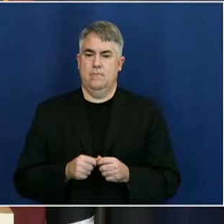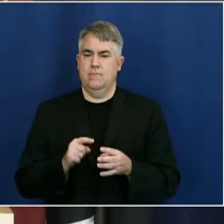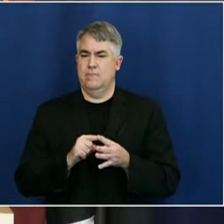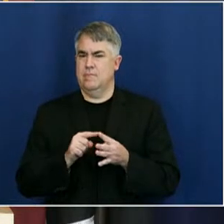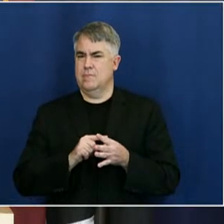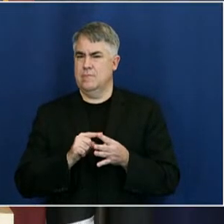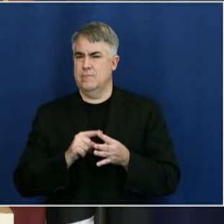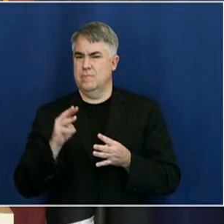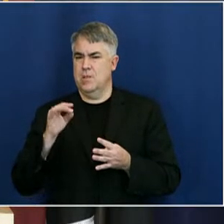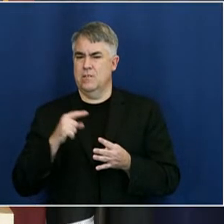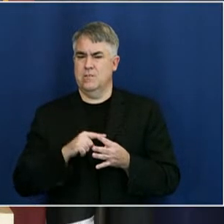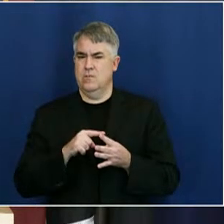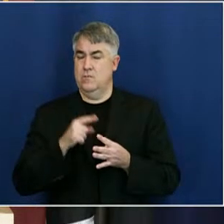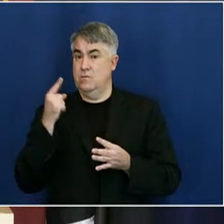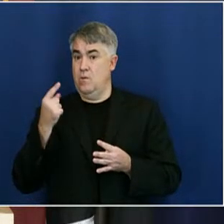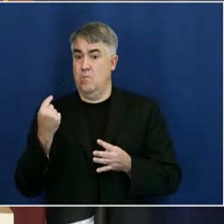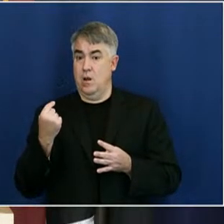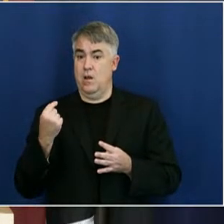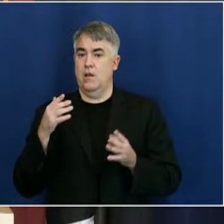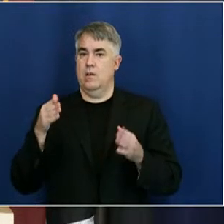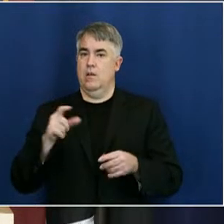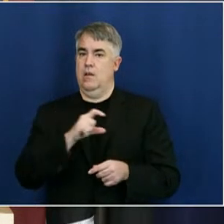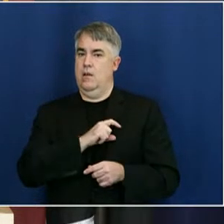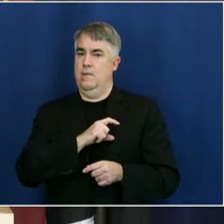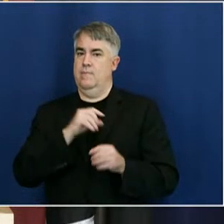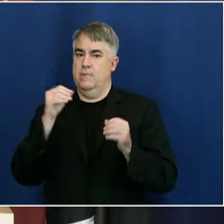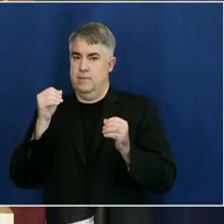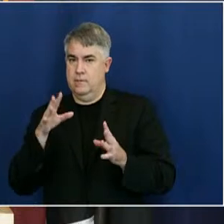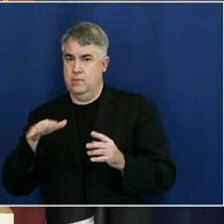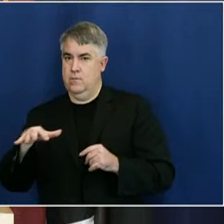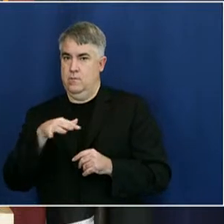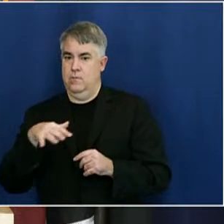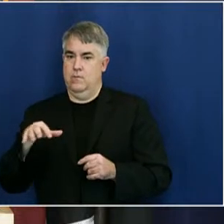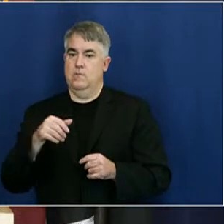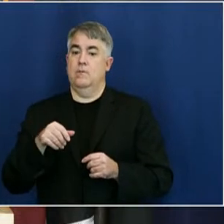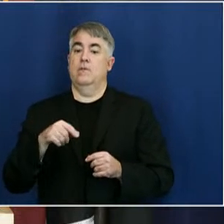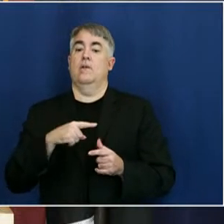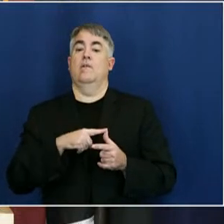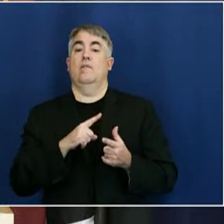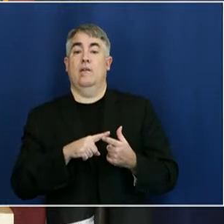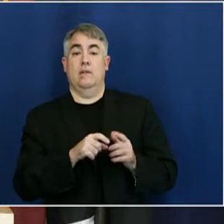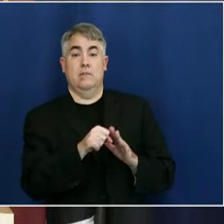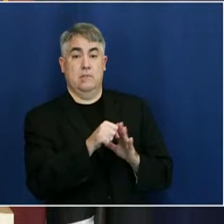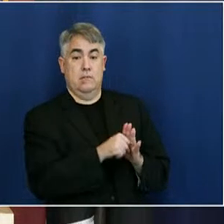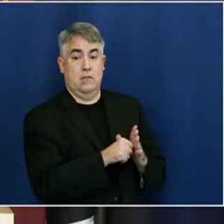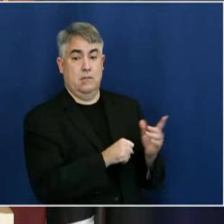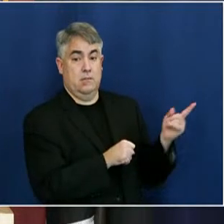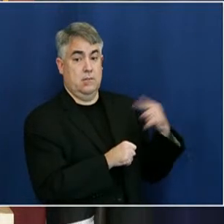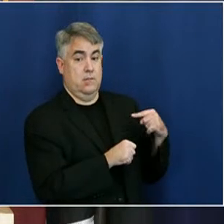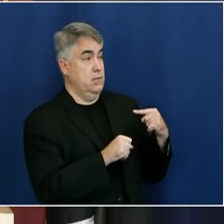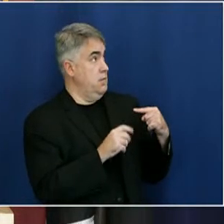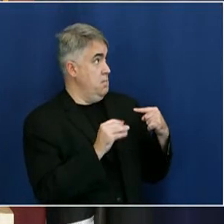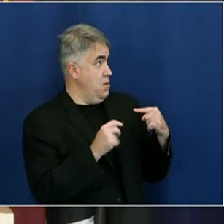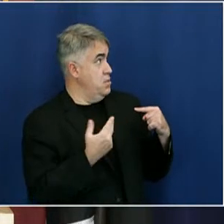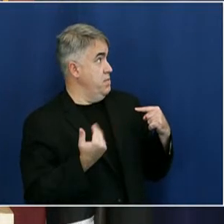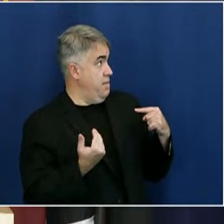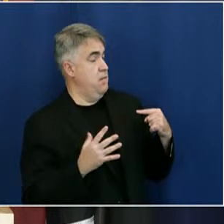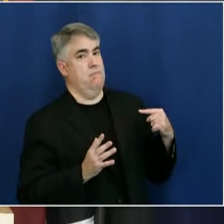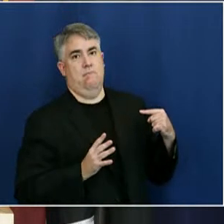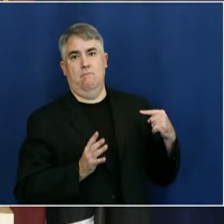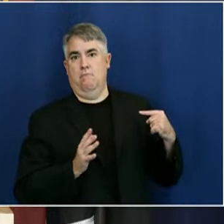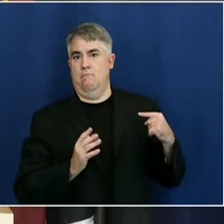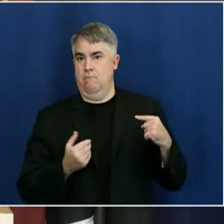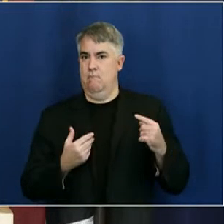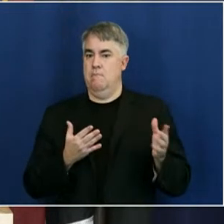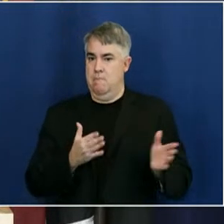open to that first group of essential workers, and then we think consistent with the state guidance at March 15th, we'll be able to open up appointments